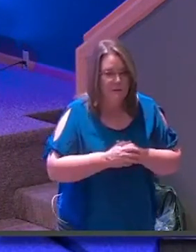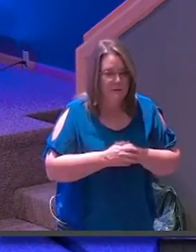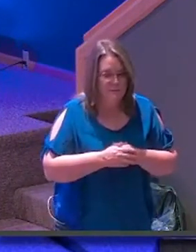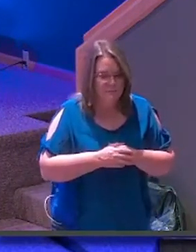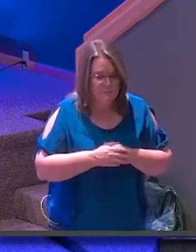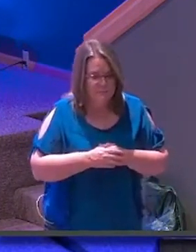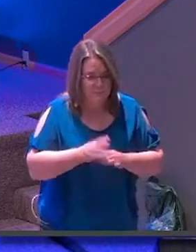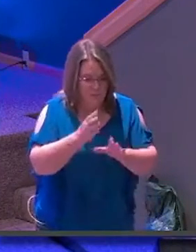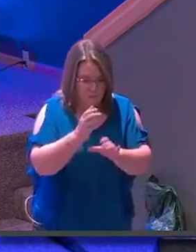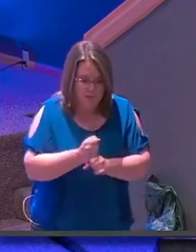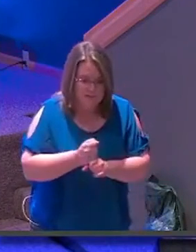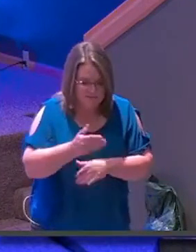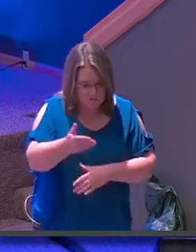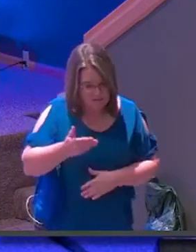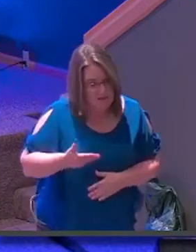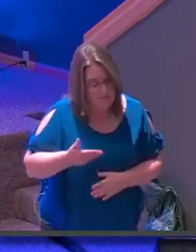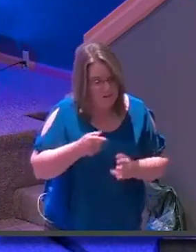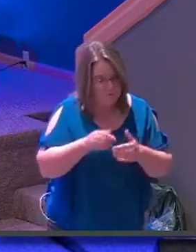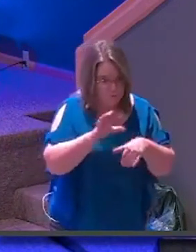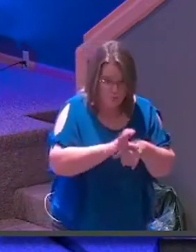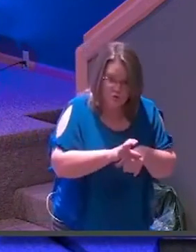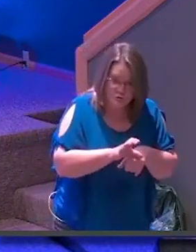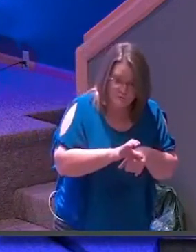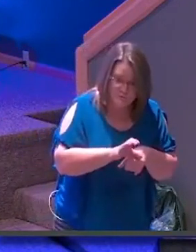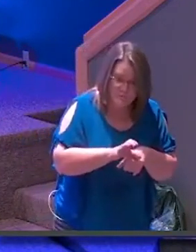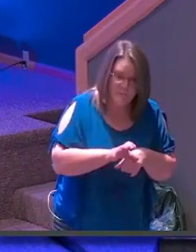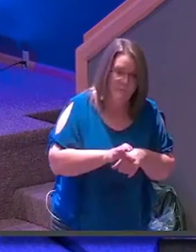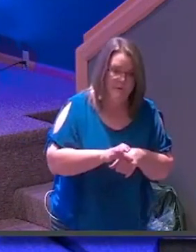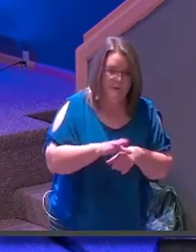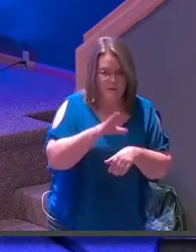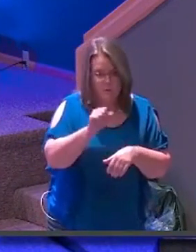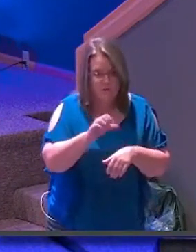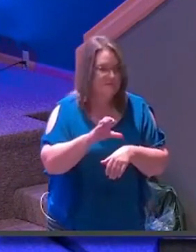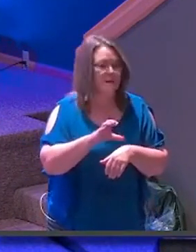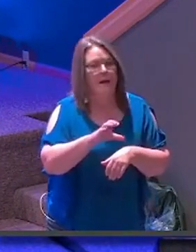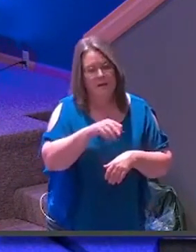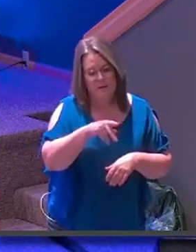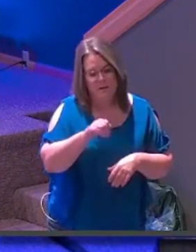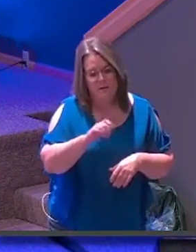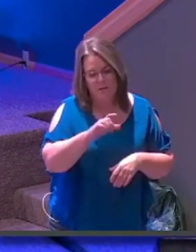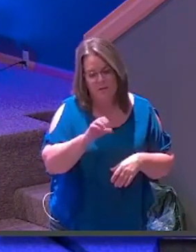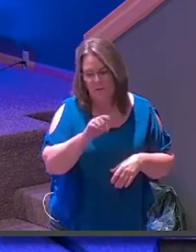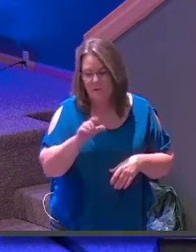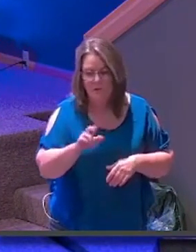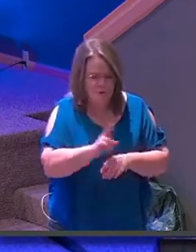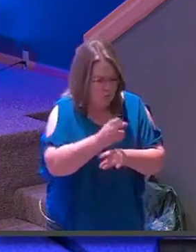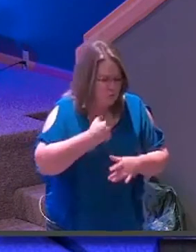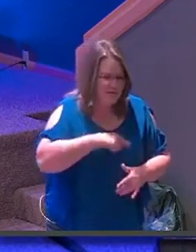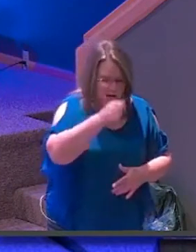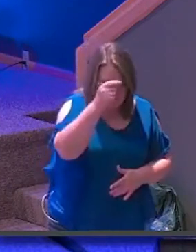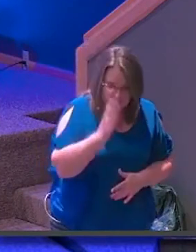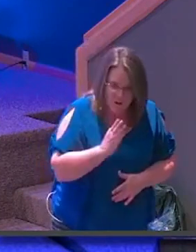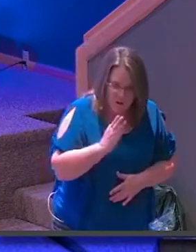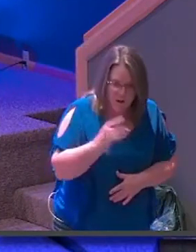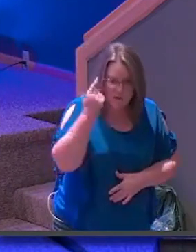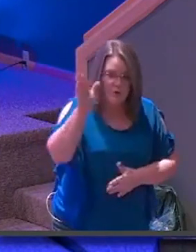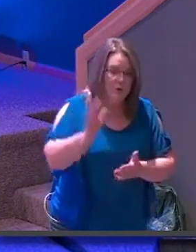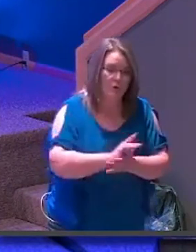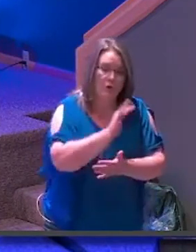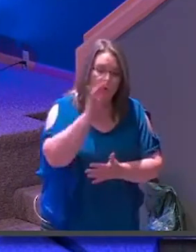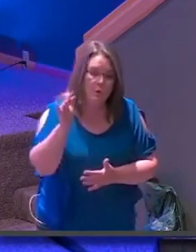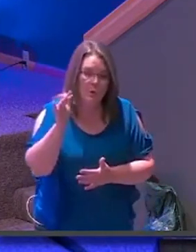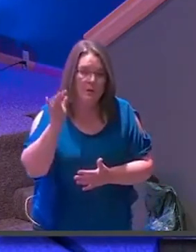receive an invite to church and to Creekside Palooza. Use us, God. For your glory, for your